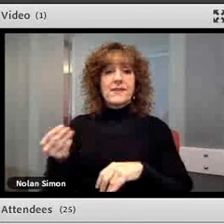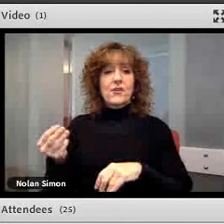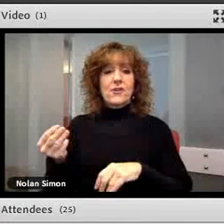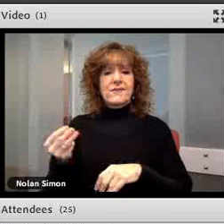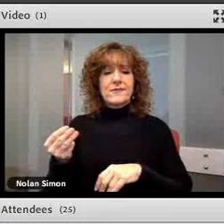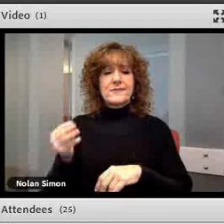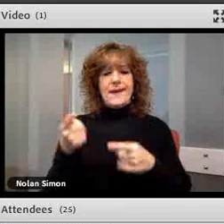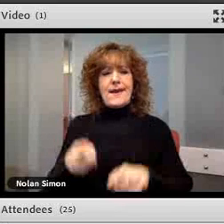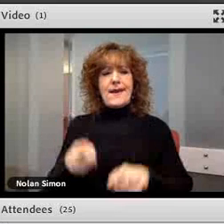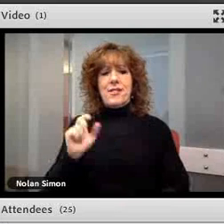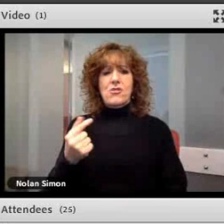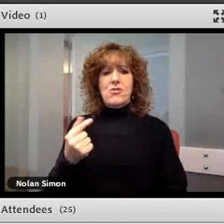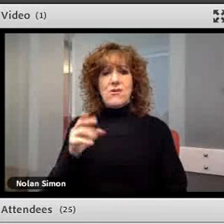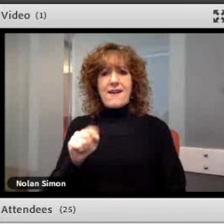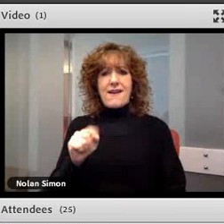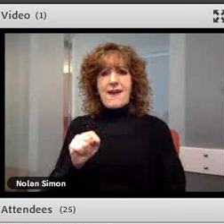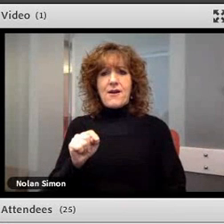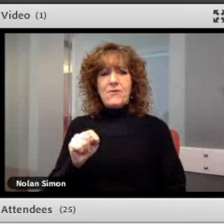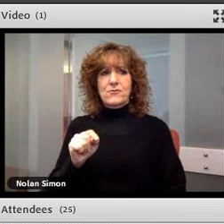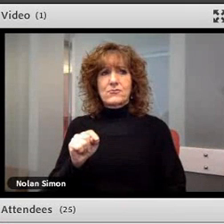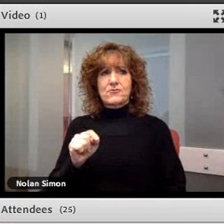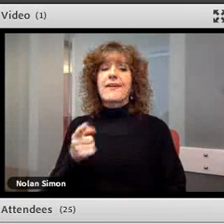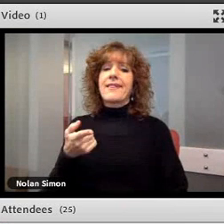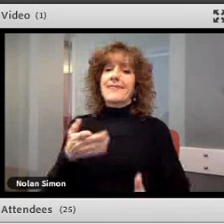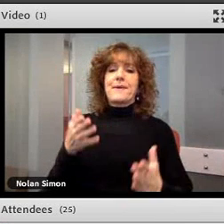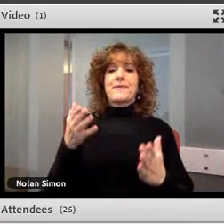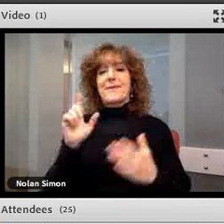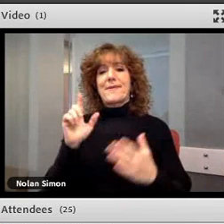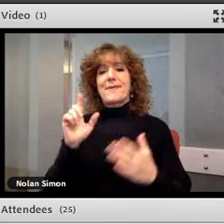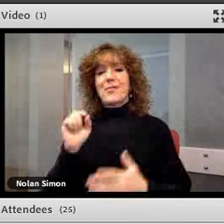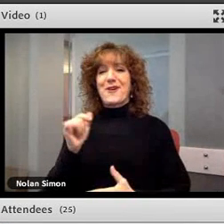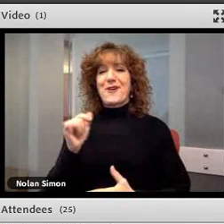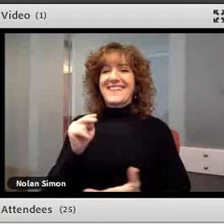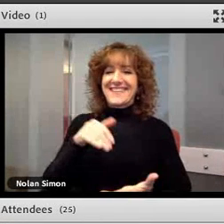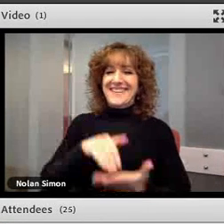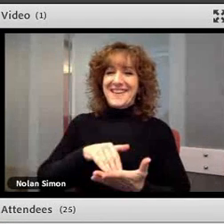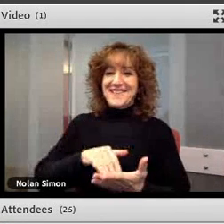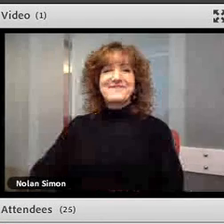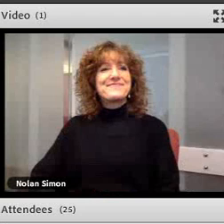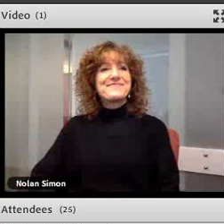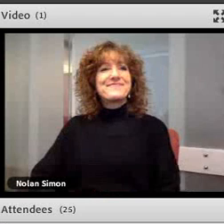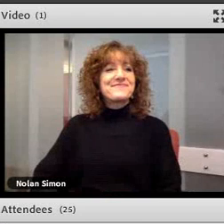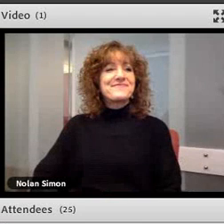logged out. Did I get logged out? Okay. Let me log back in.